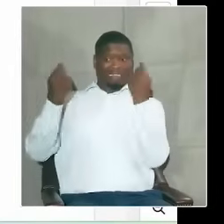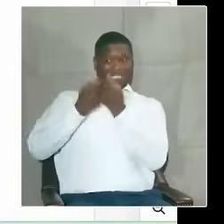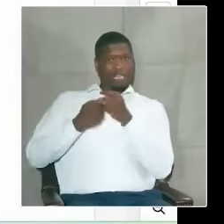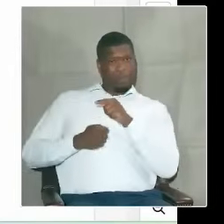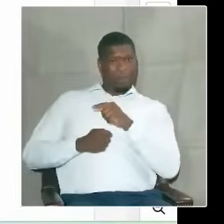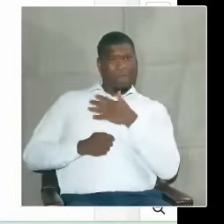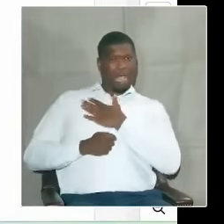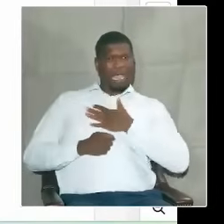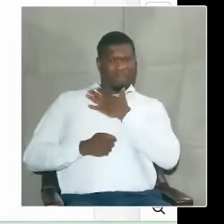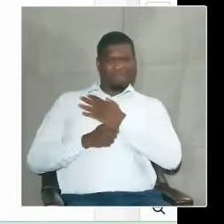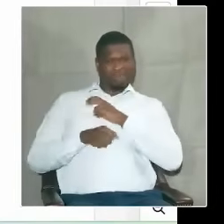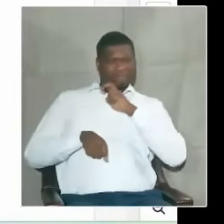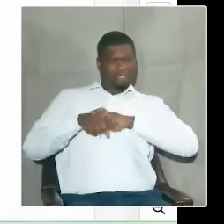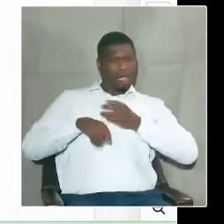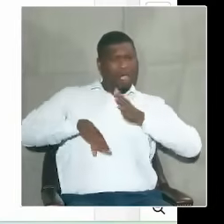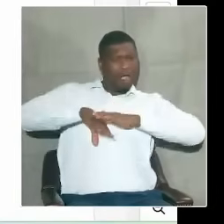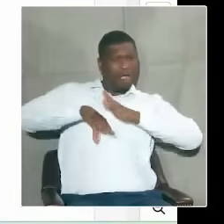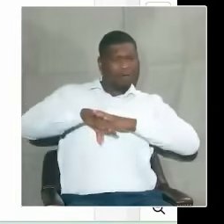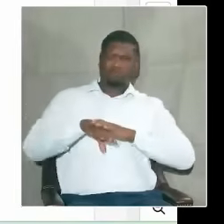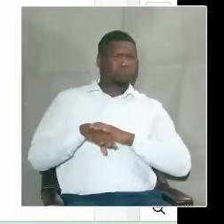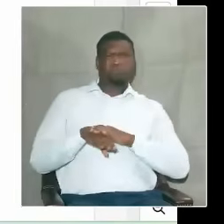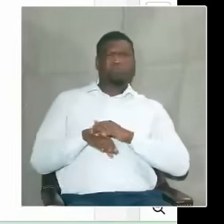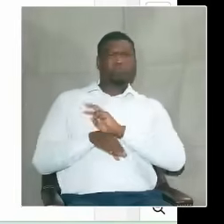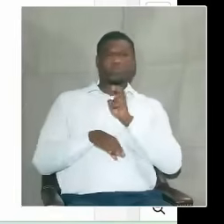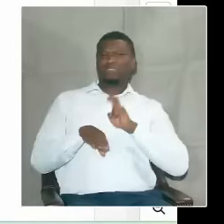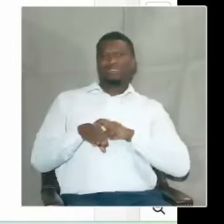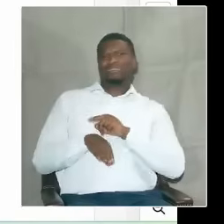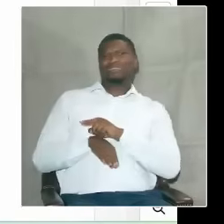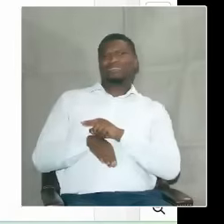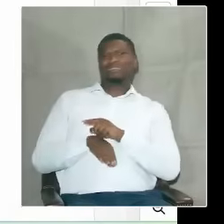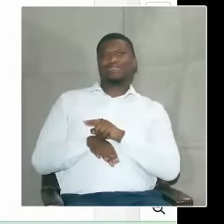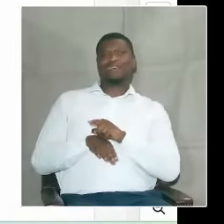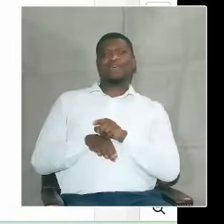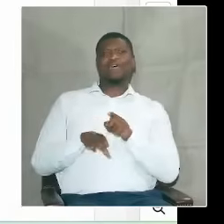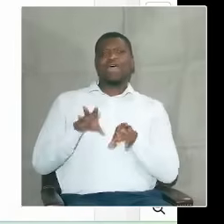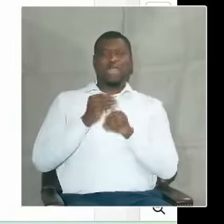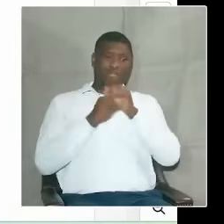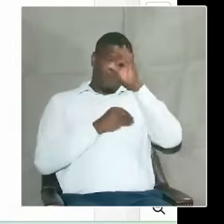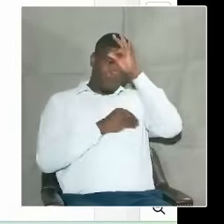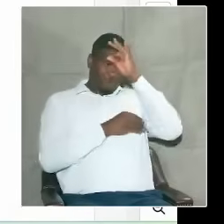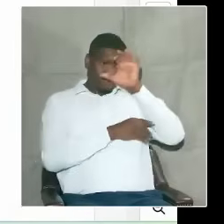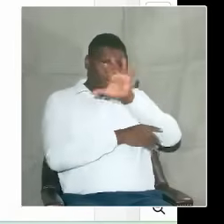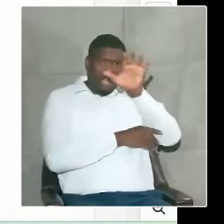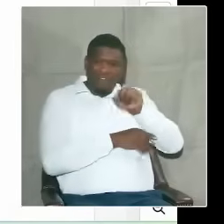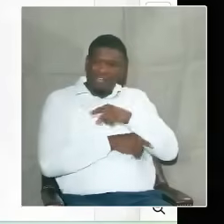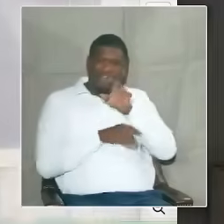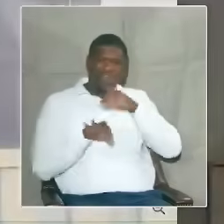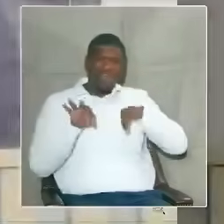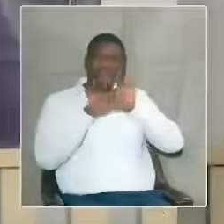longer required, nor is it adding any value to policing in South Africa.